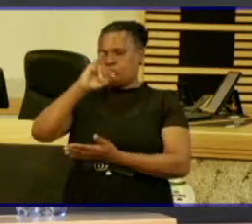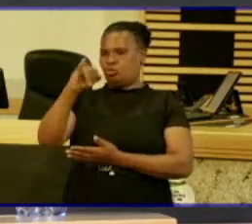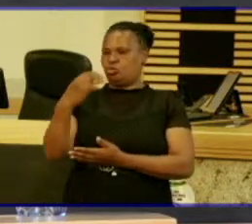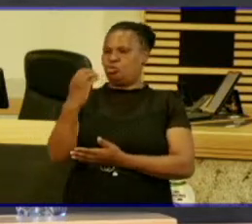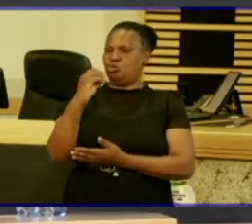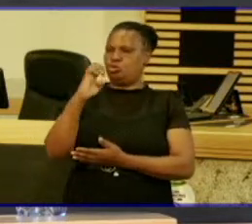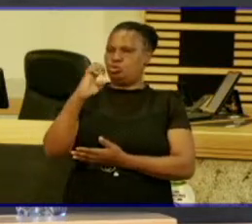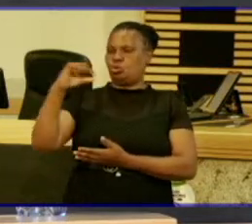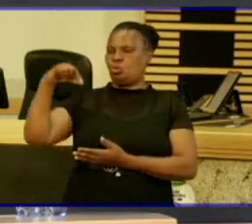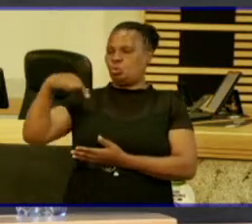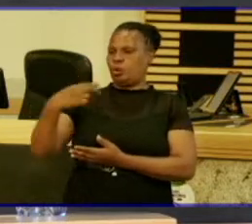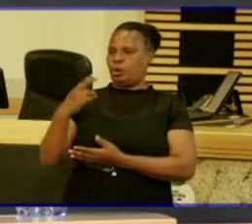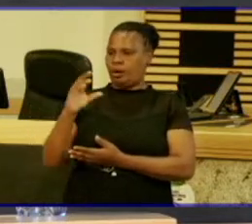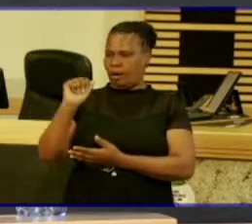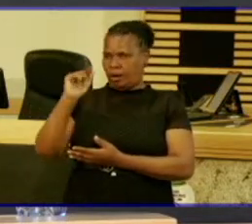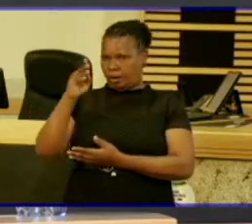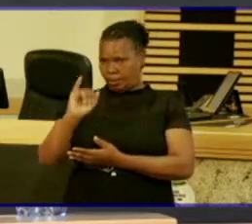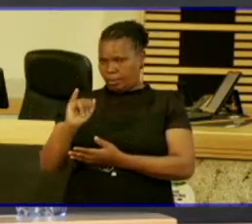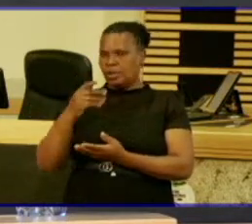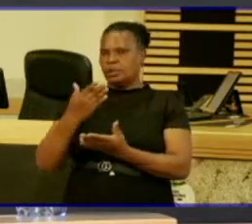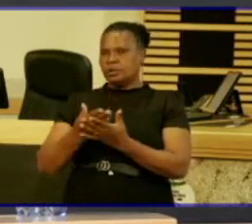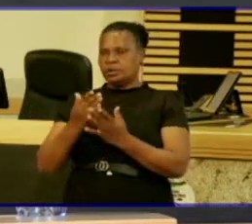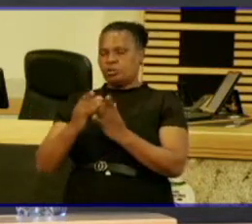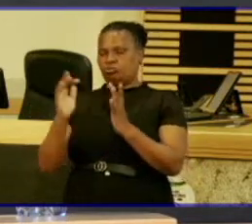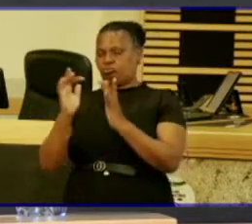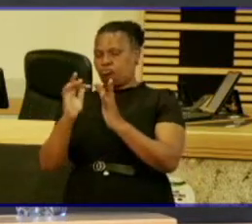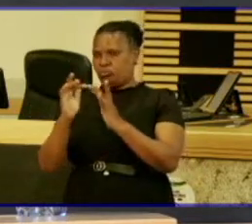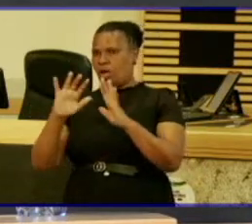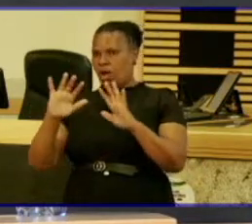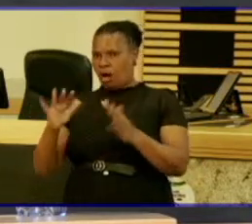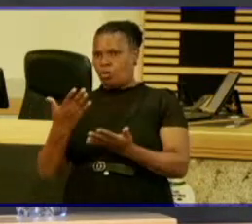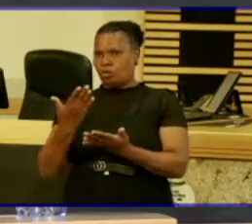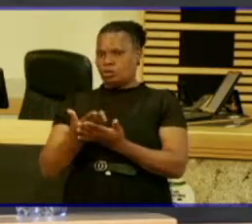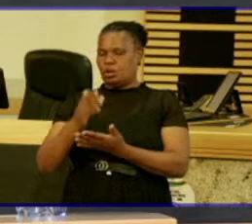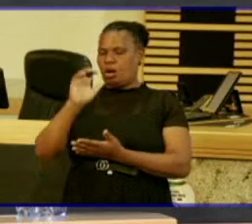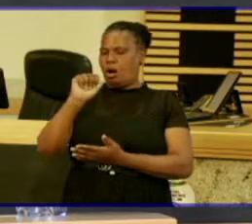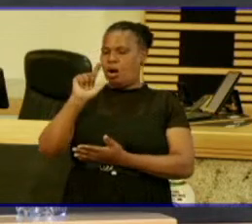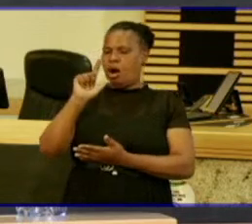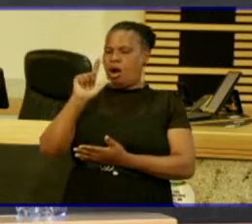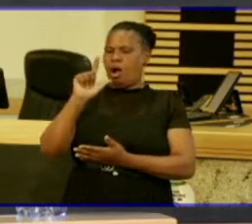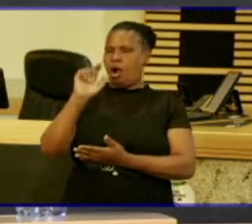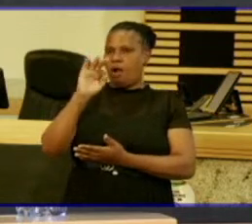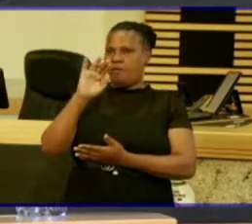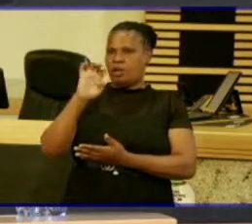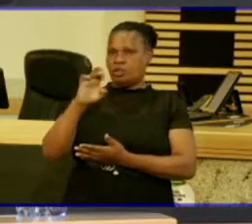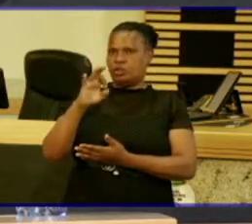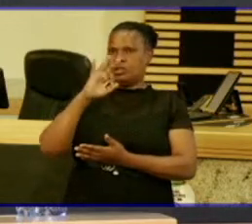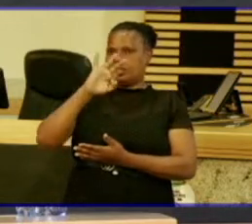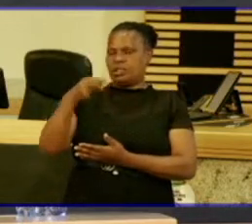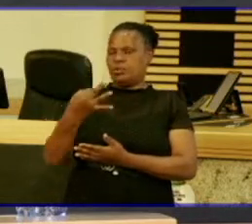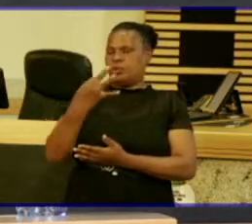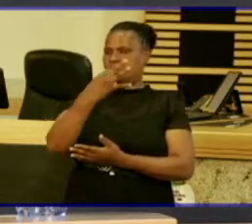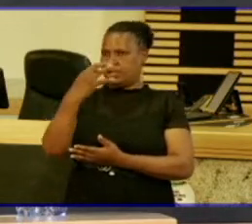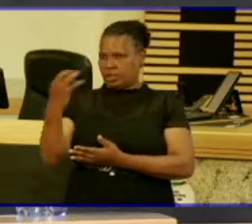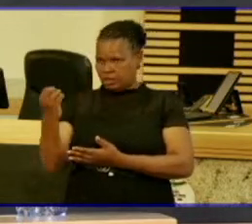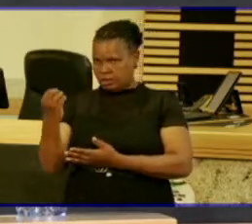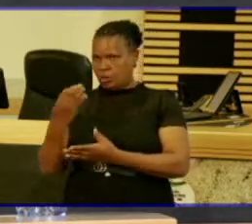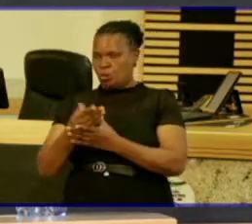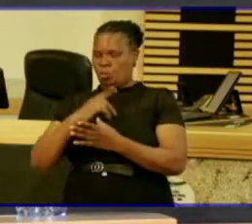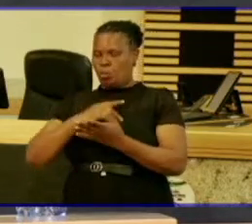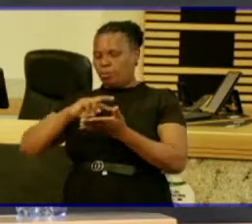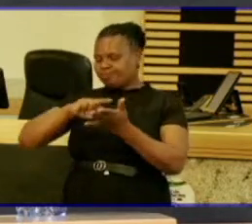in Owaritambo, 3,600 connections in Alfred Nzor. In the 2021-2022 financial year, we plan to